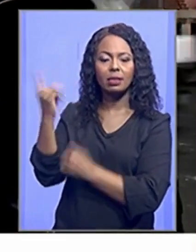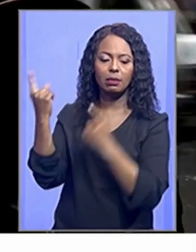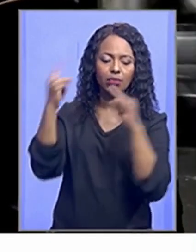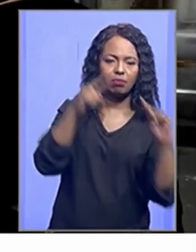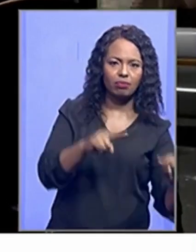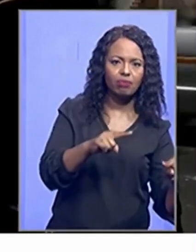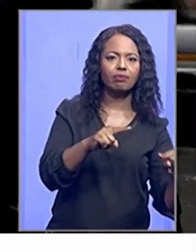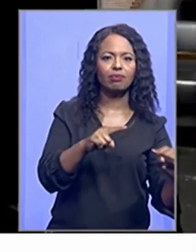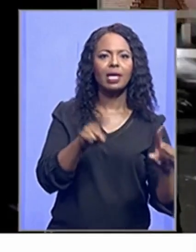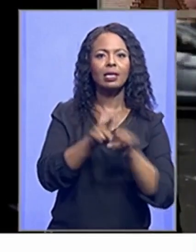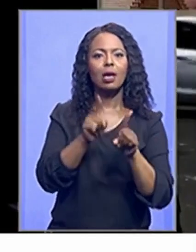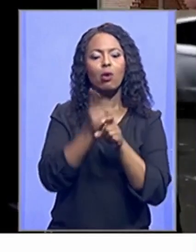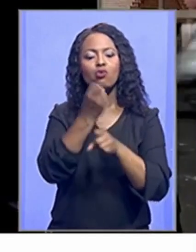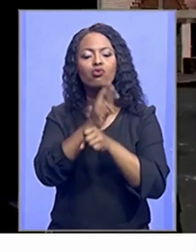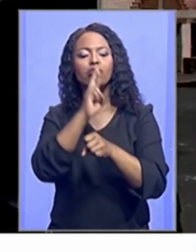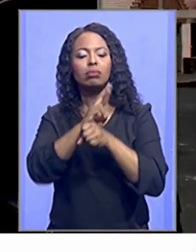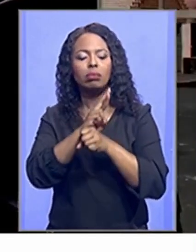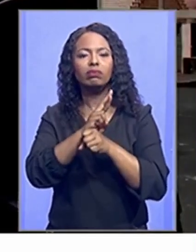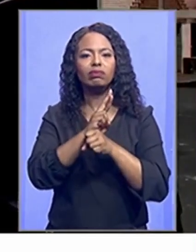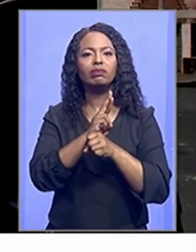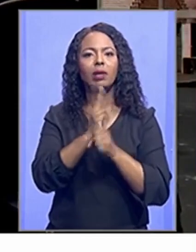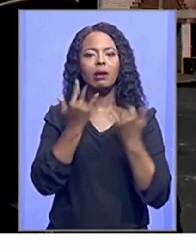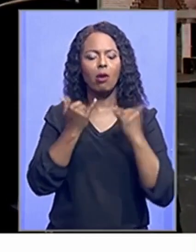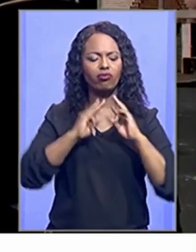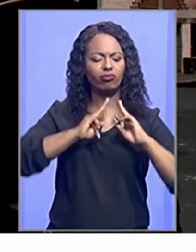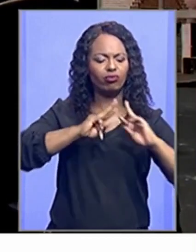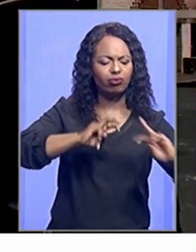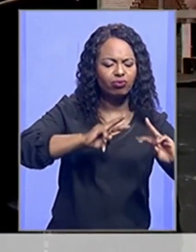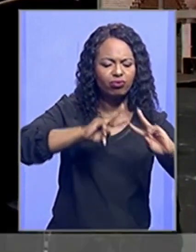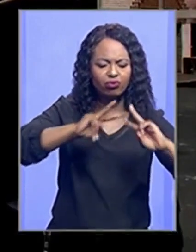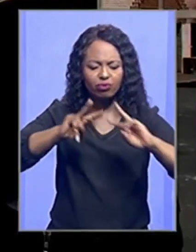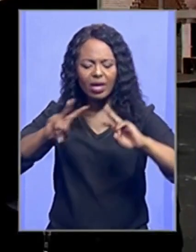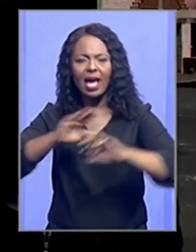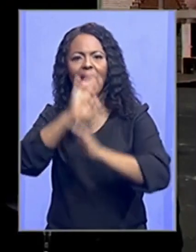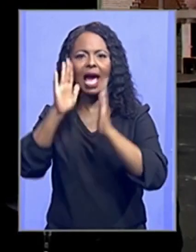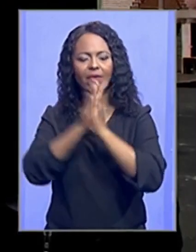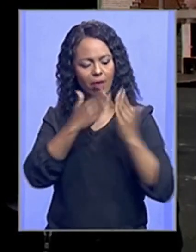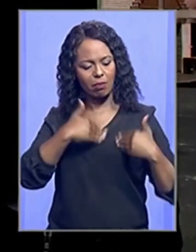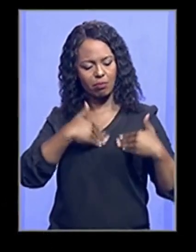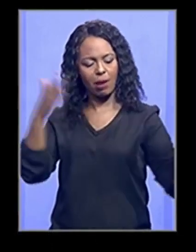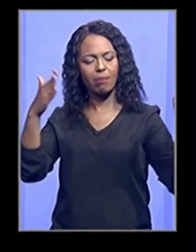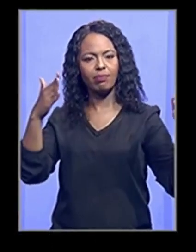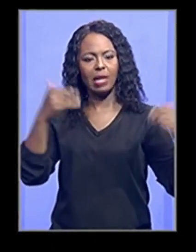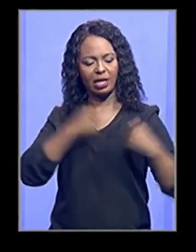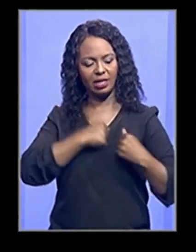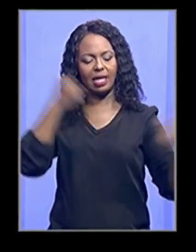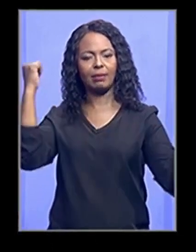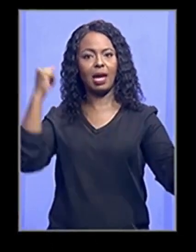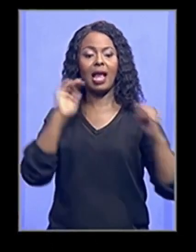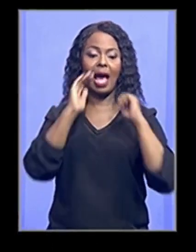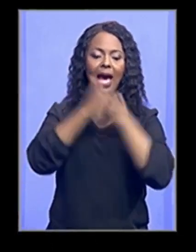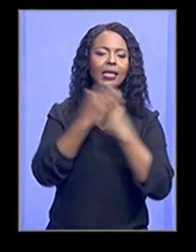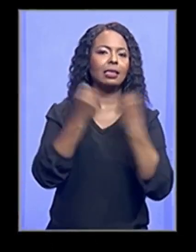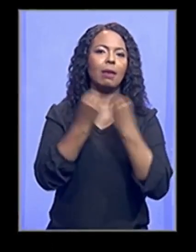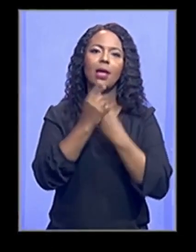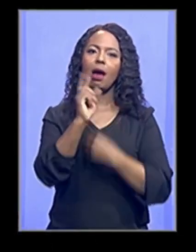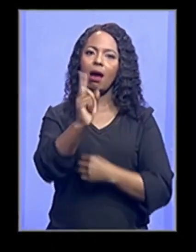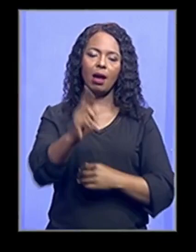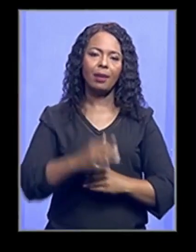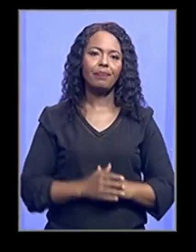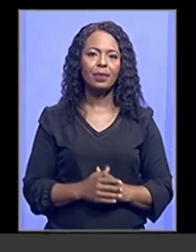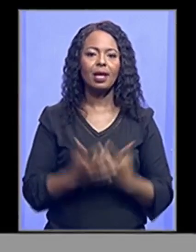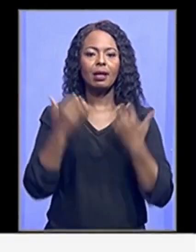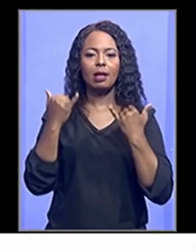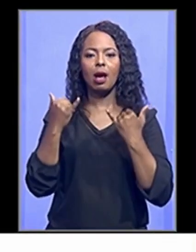pathologists so that we can ensure that everything that is done here is transparent. We are not hiding anything. Protesters who are foreign nationals